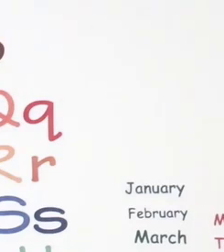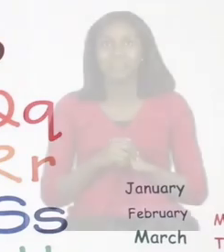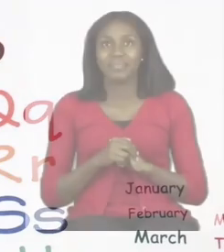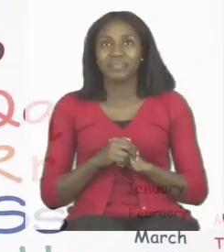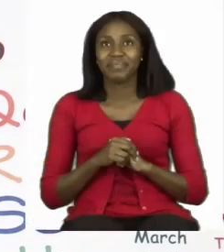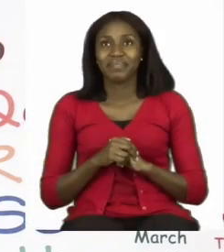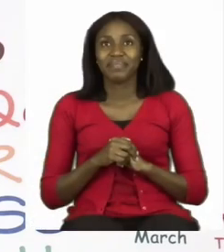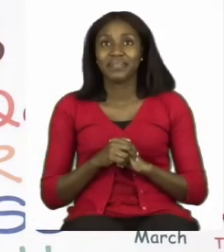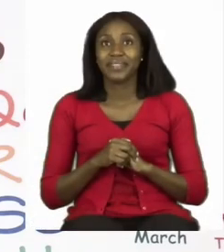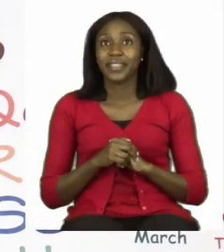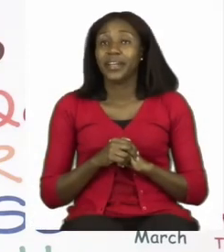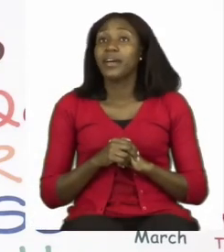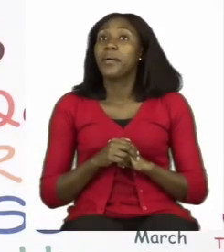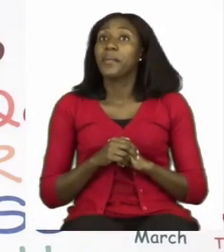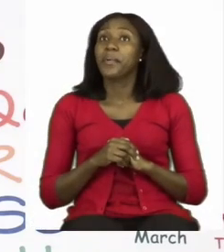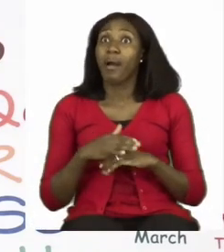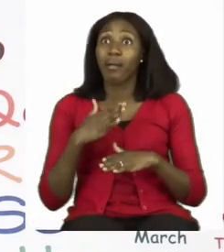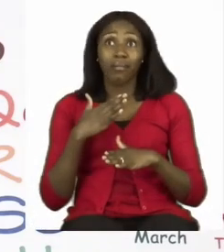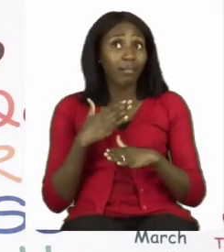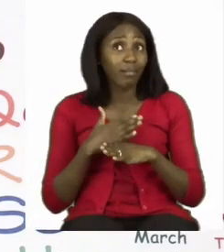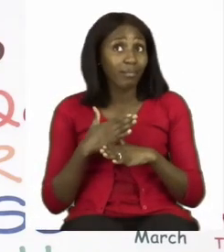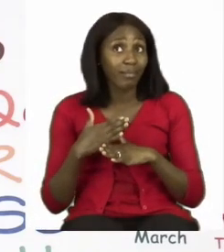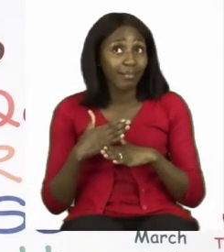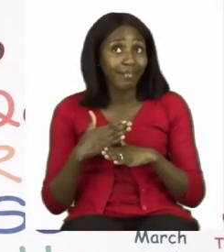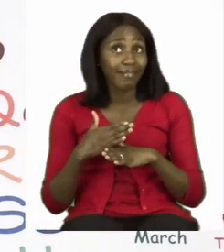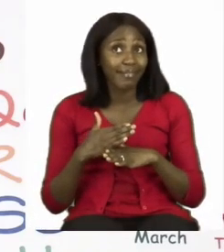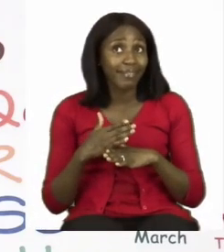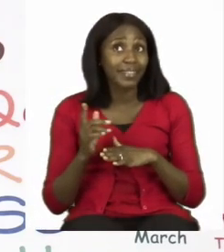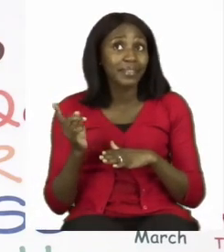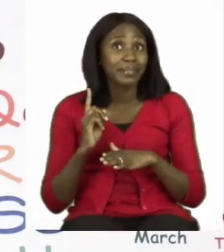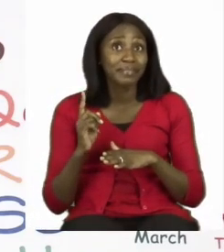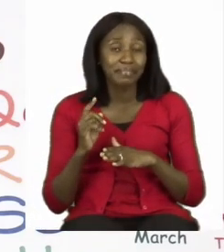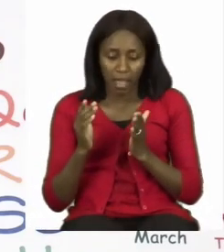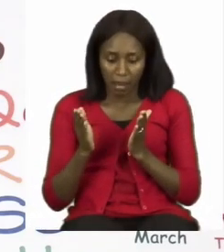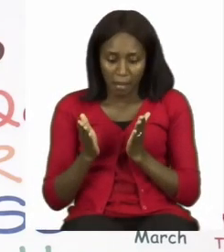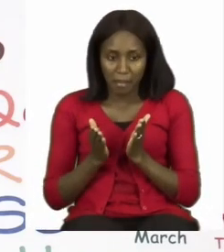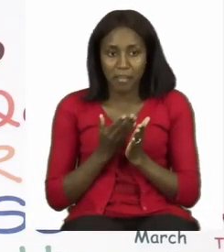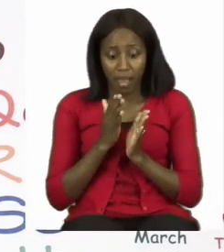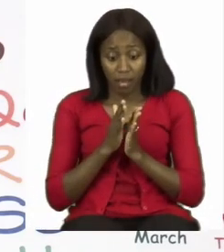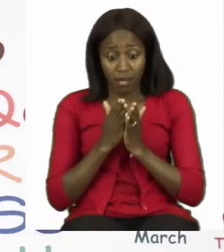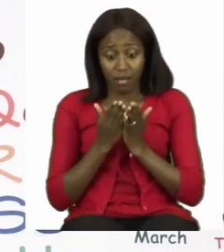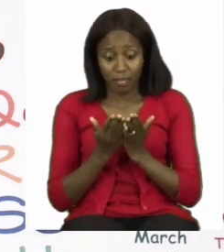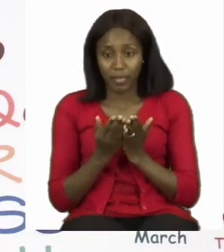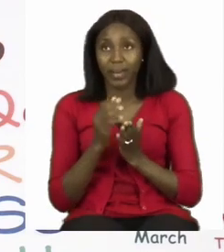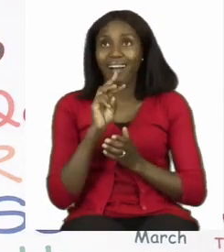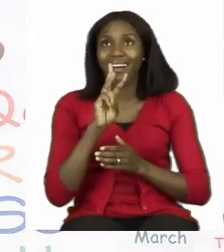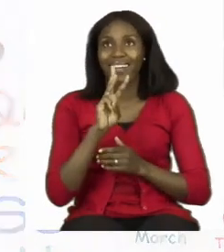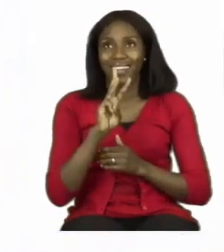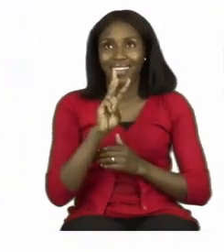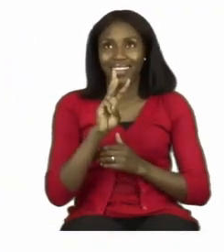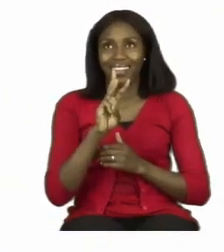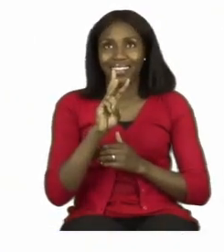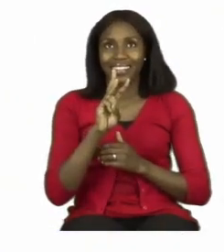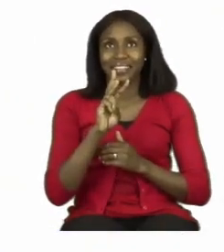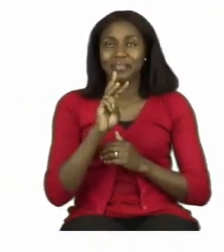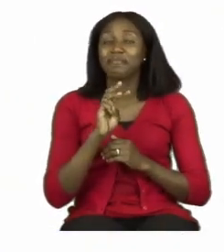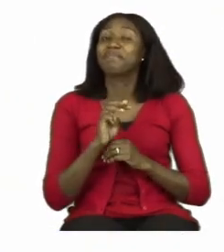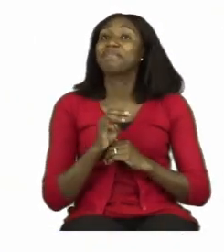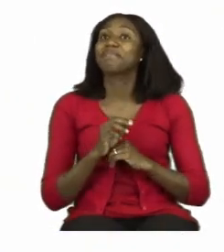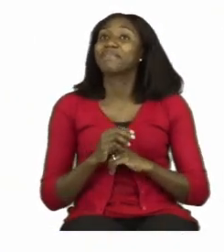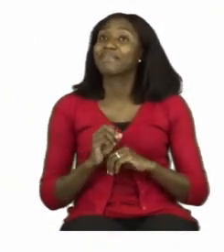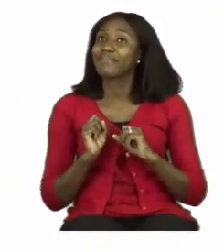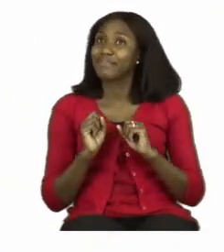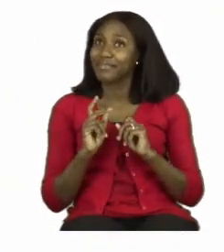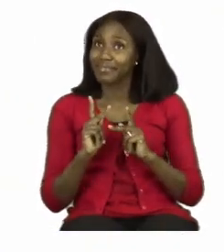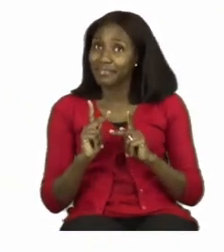For our first activity today, boys and girls, let's all go to page 3. On page 3, we